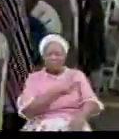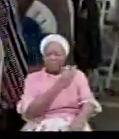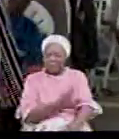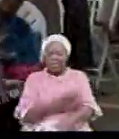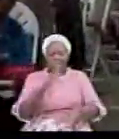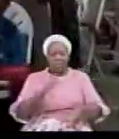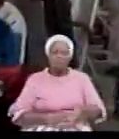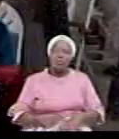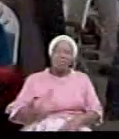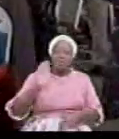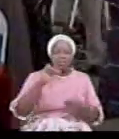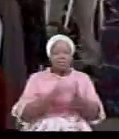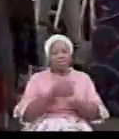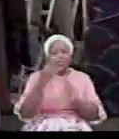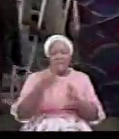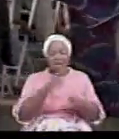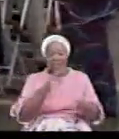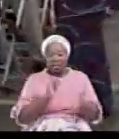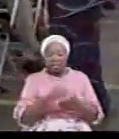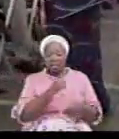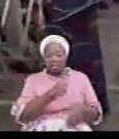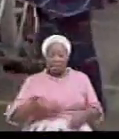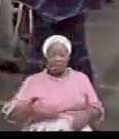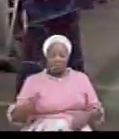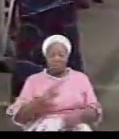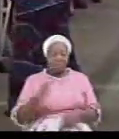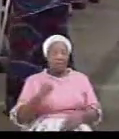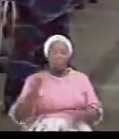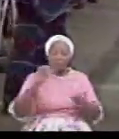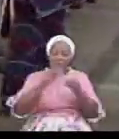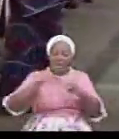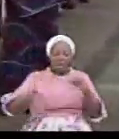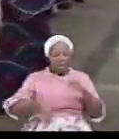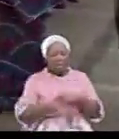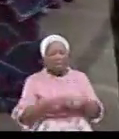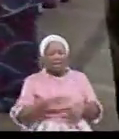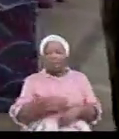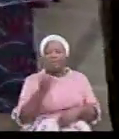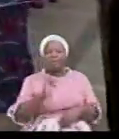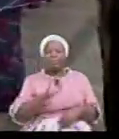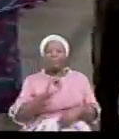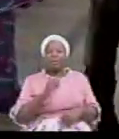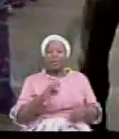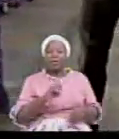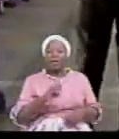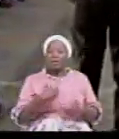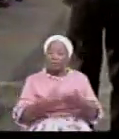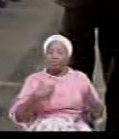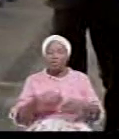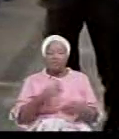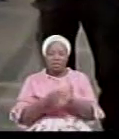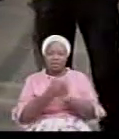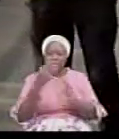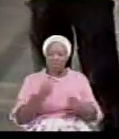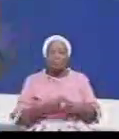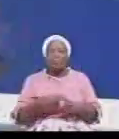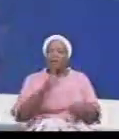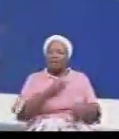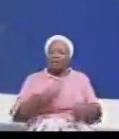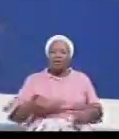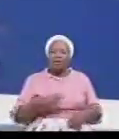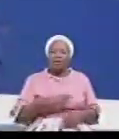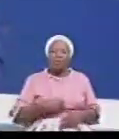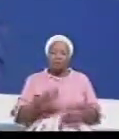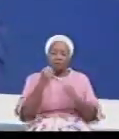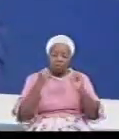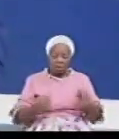will use him in a way we have never seen before. The strength of the Lord will be upon him. all